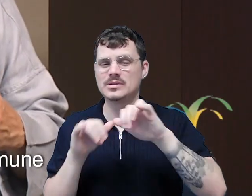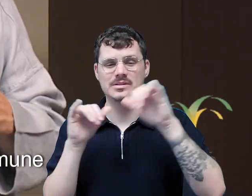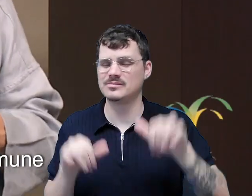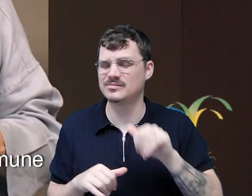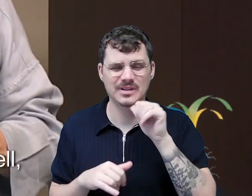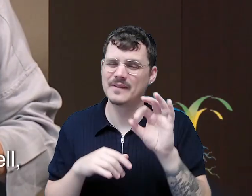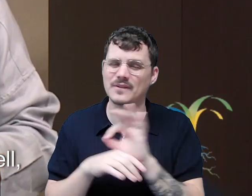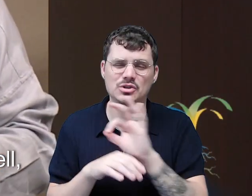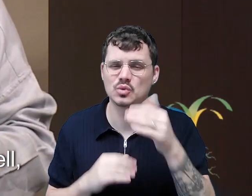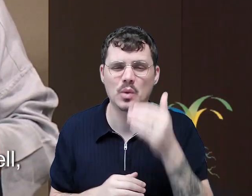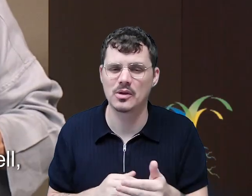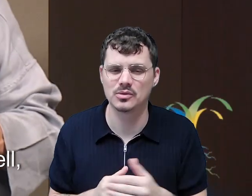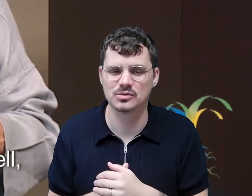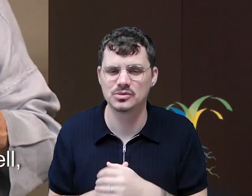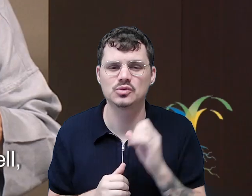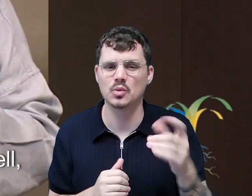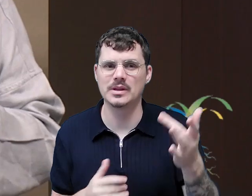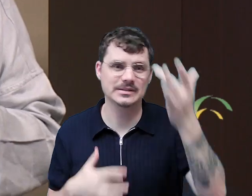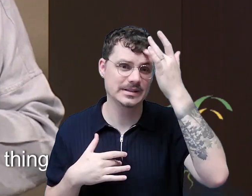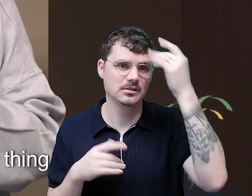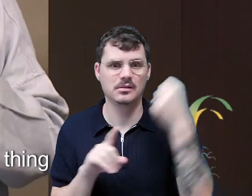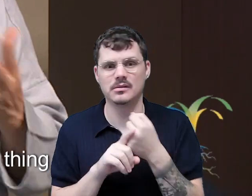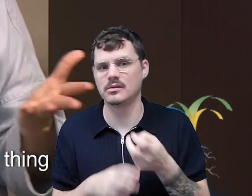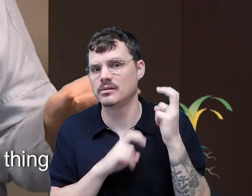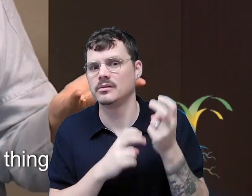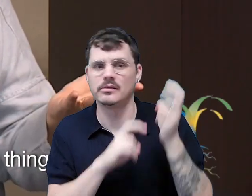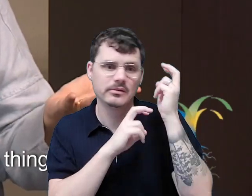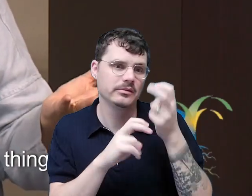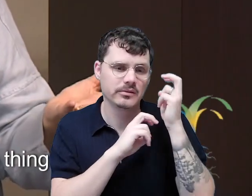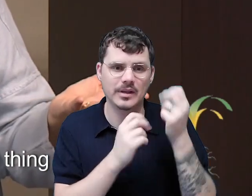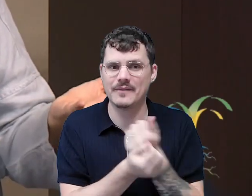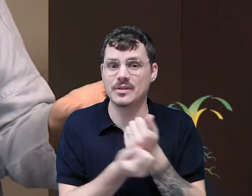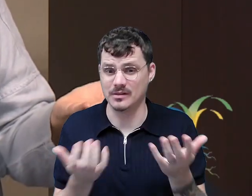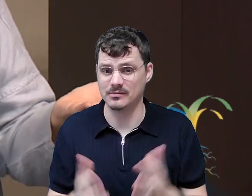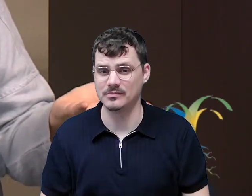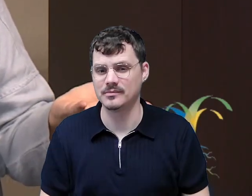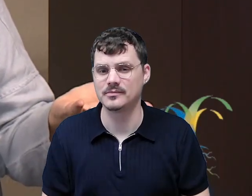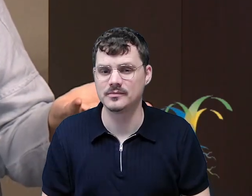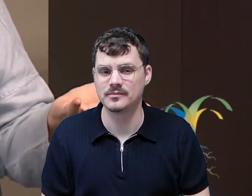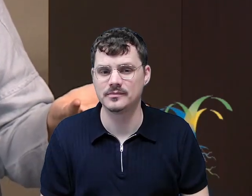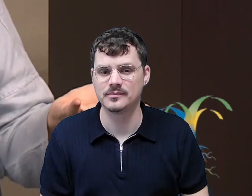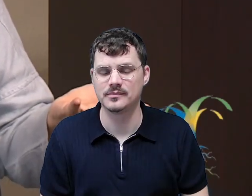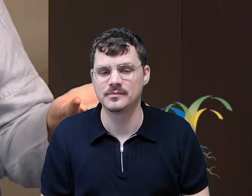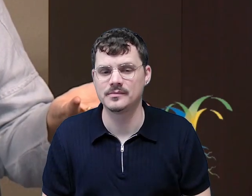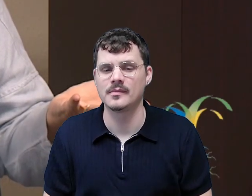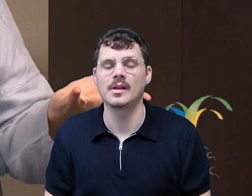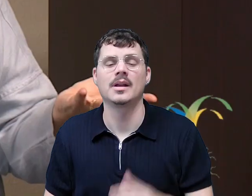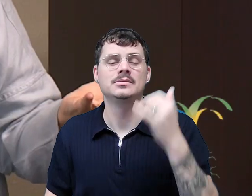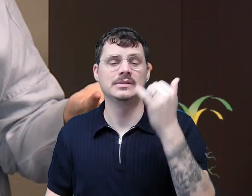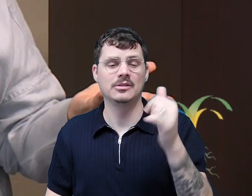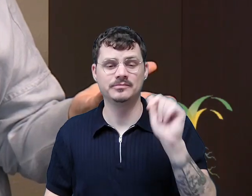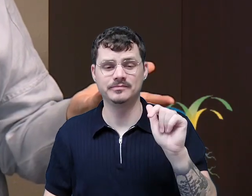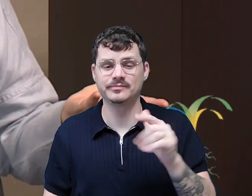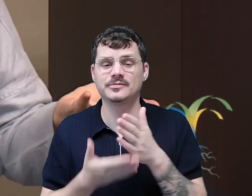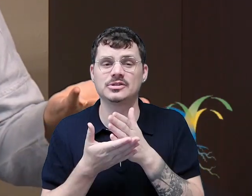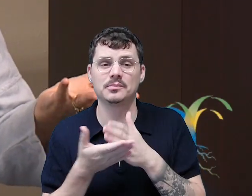that, their immune systems don't function very well. So they get sick with every single thing that comes along. Now, this